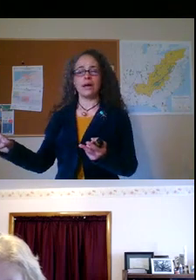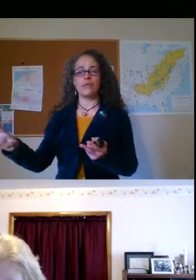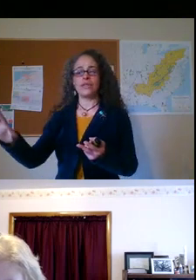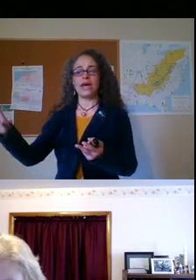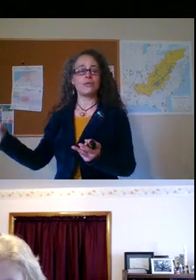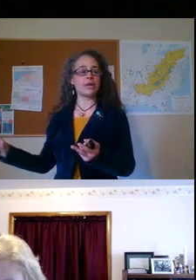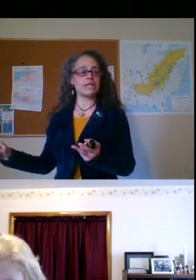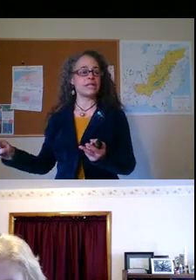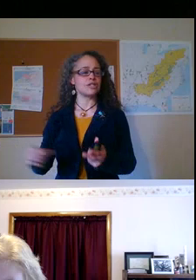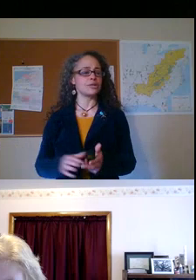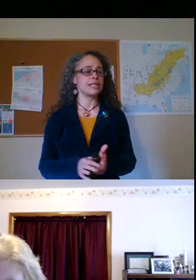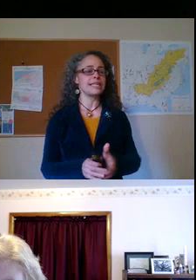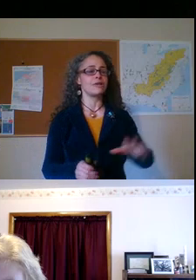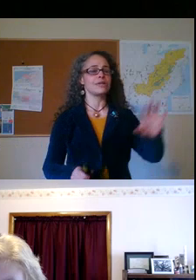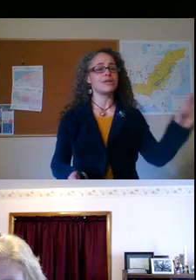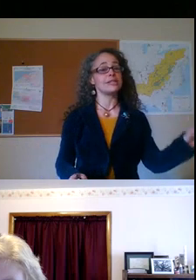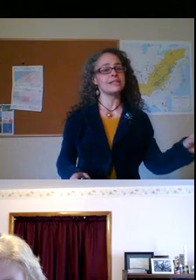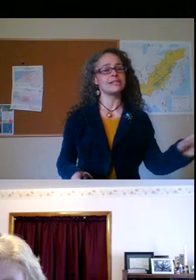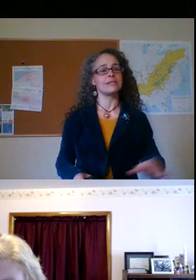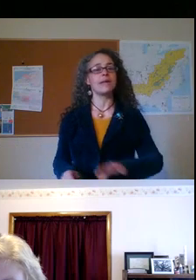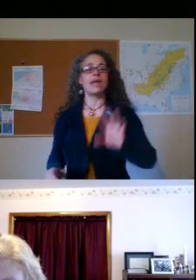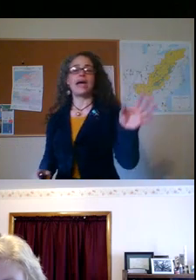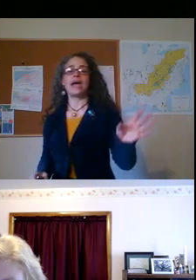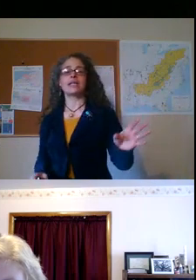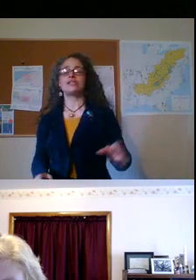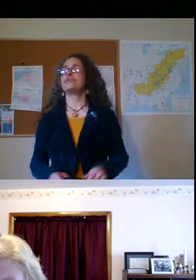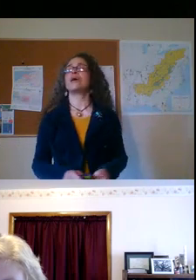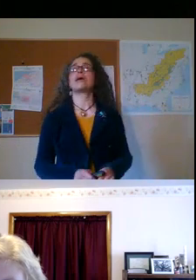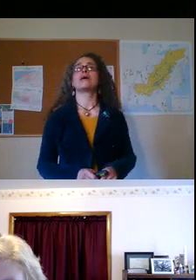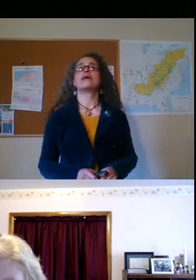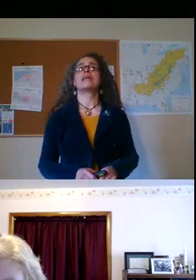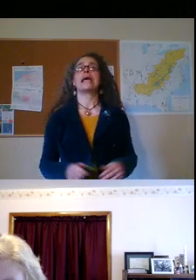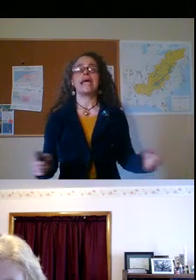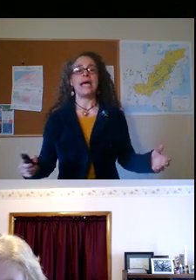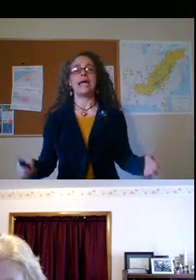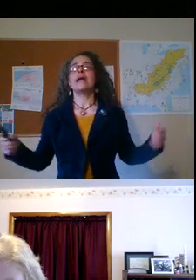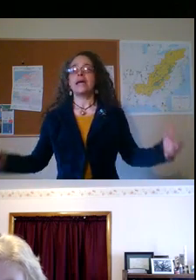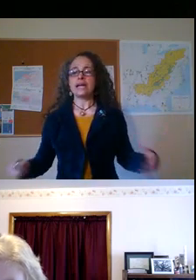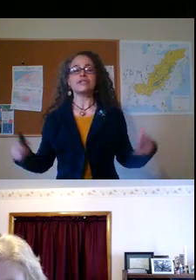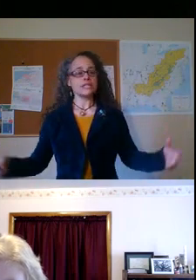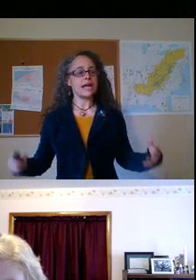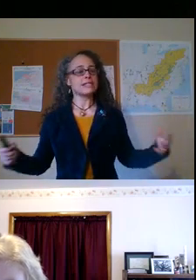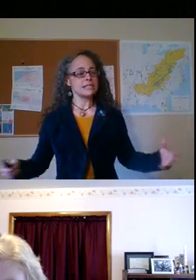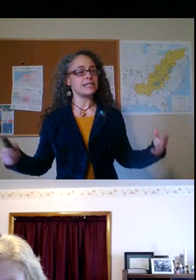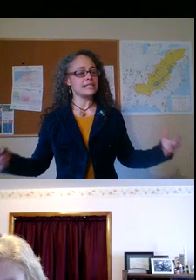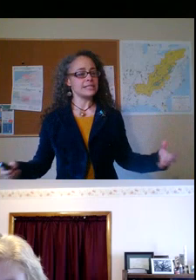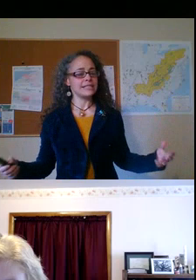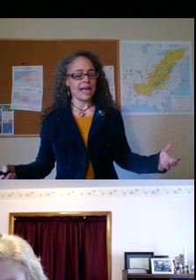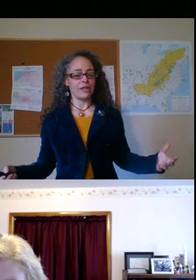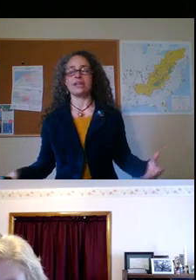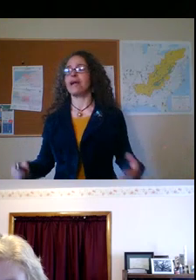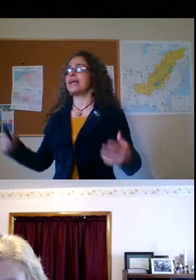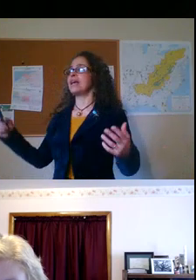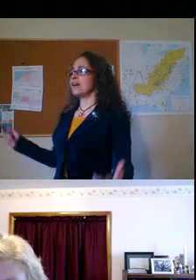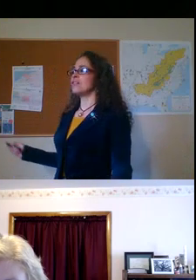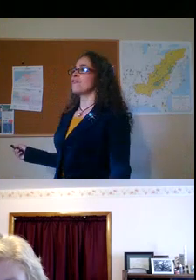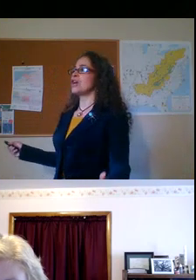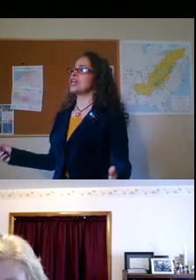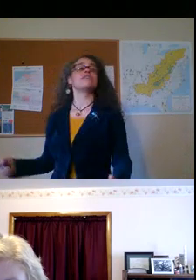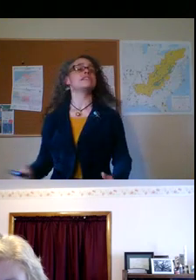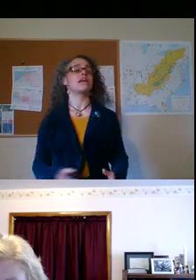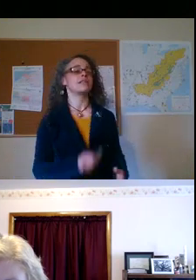health organizations. Or let's say you're a trail system and you are like, hey, exercise is healthy, right?